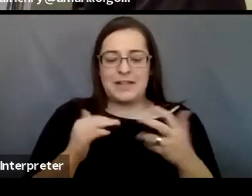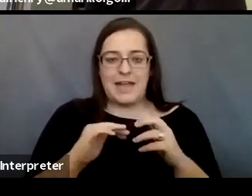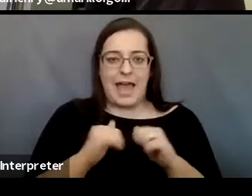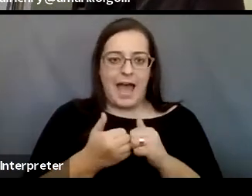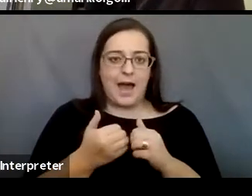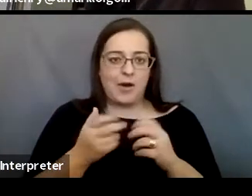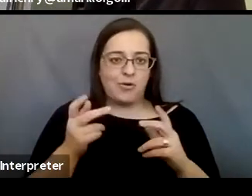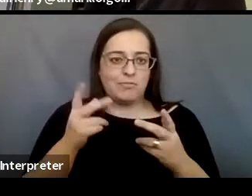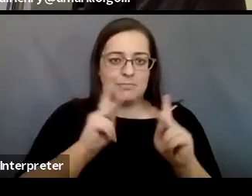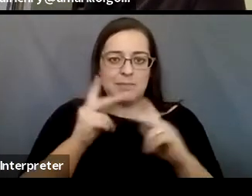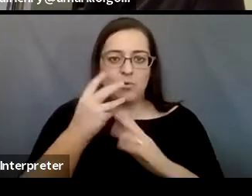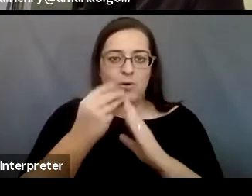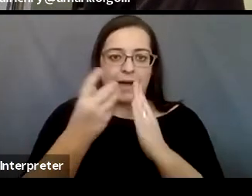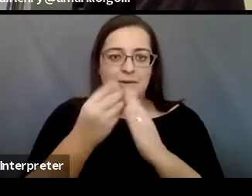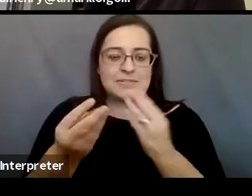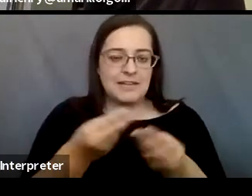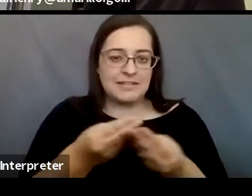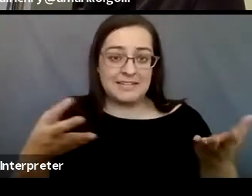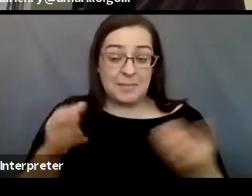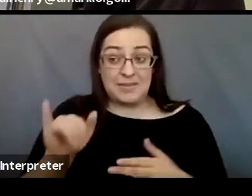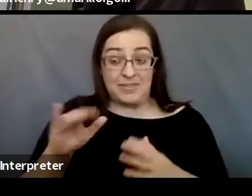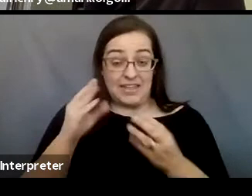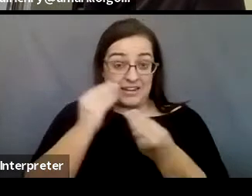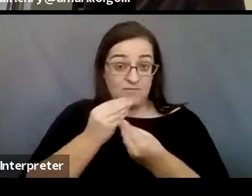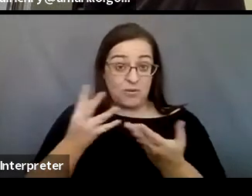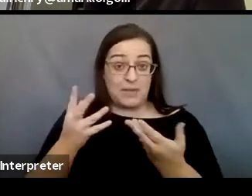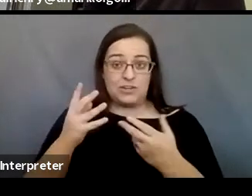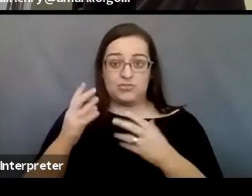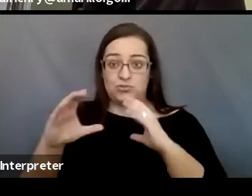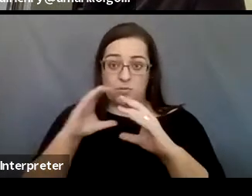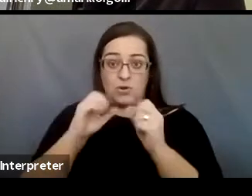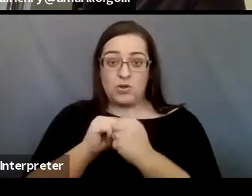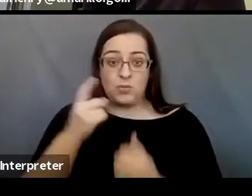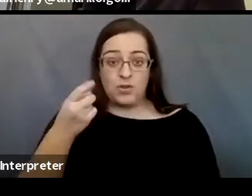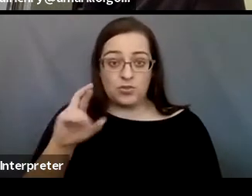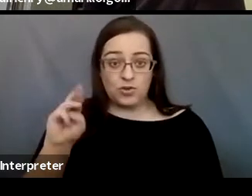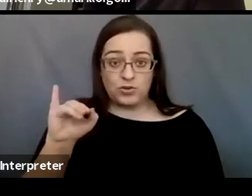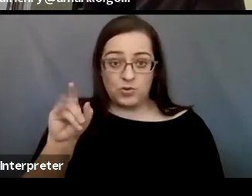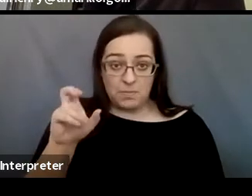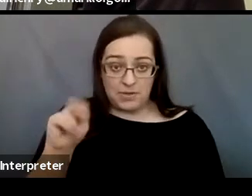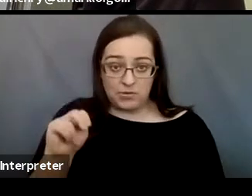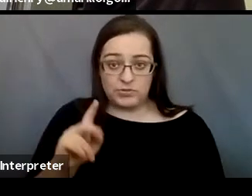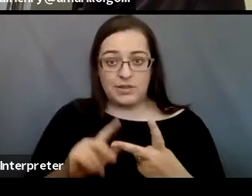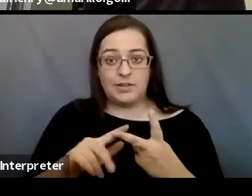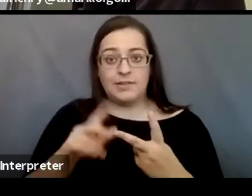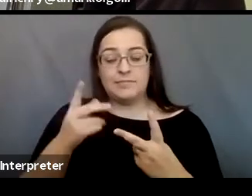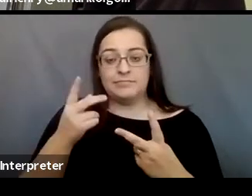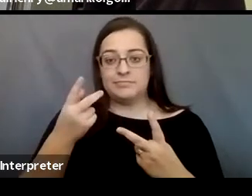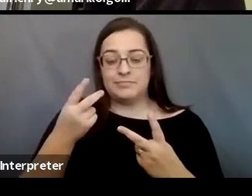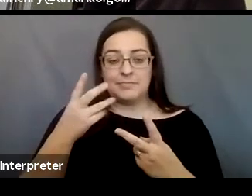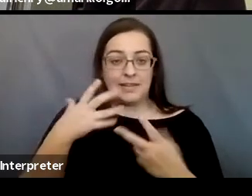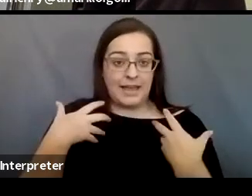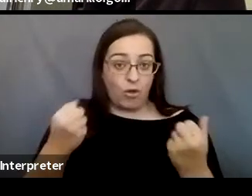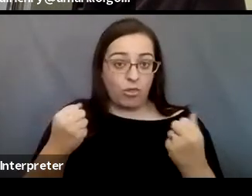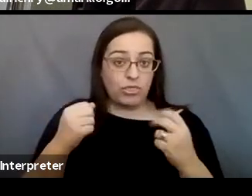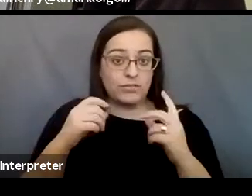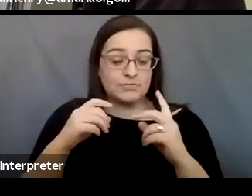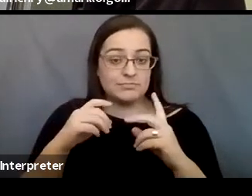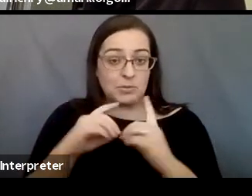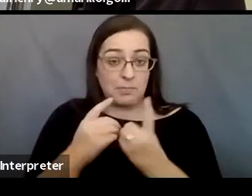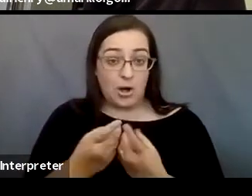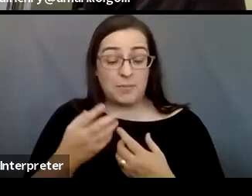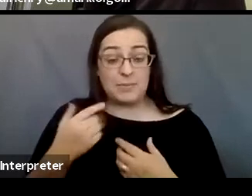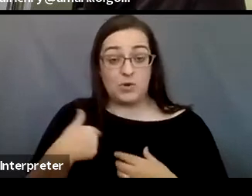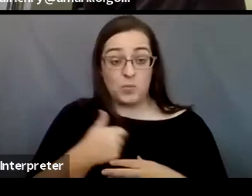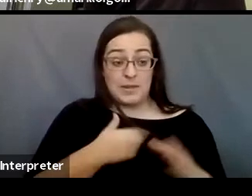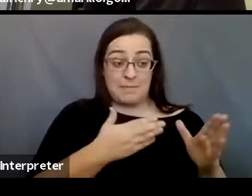I'm sure that once that information is communicated to Dr. Milton and our public health authorities, we'll have some direction. We are planning to be a